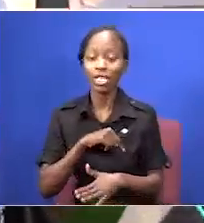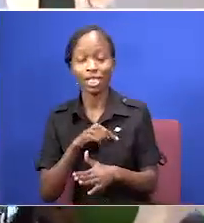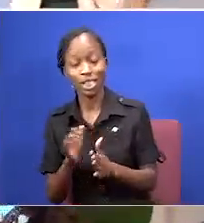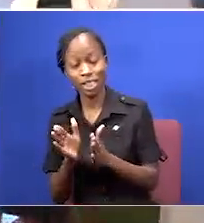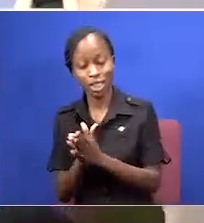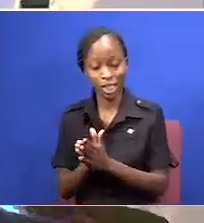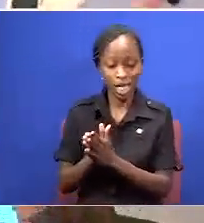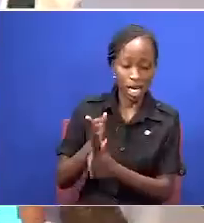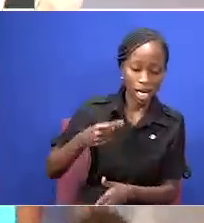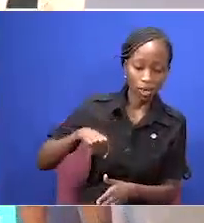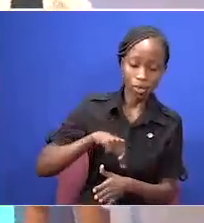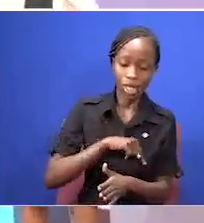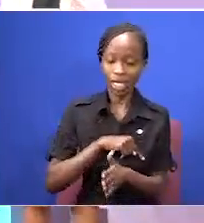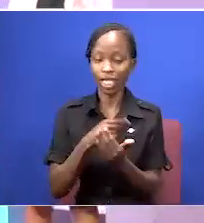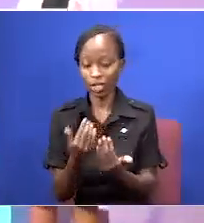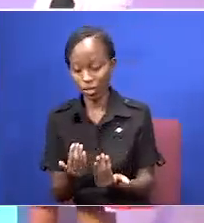is